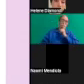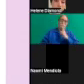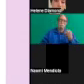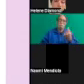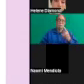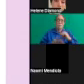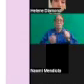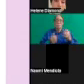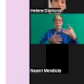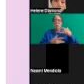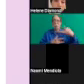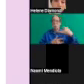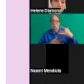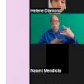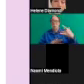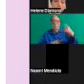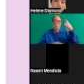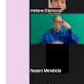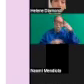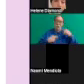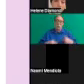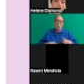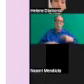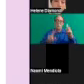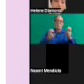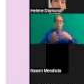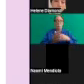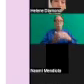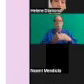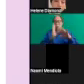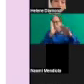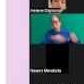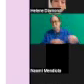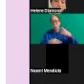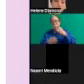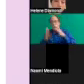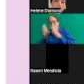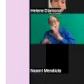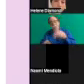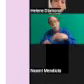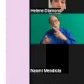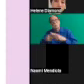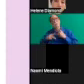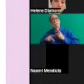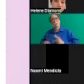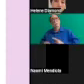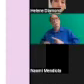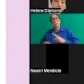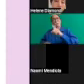Mental health issues are often overlooked while focusing on physical needs. We worry about some of the underserved areas. We